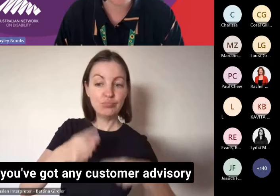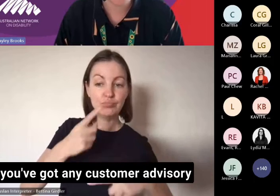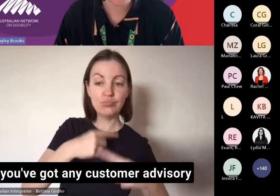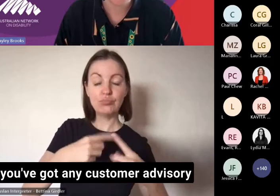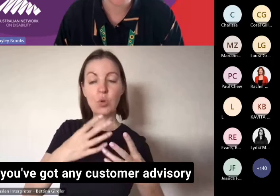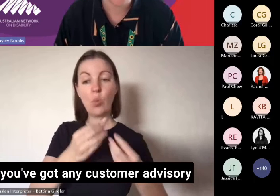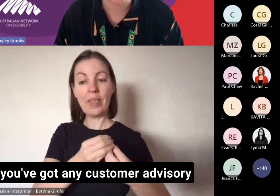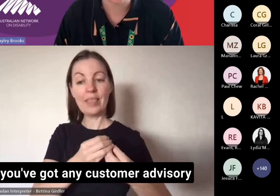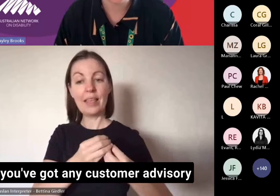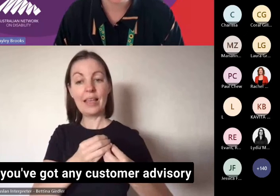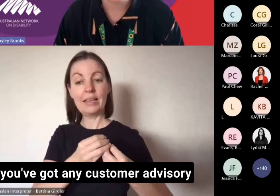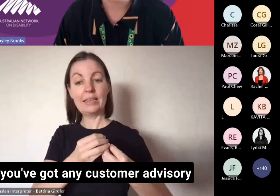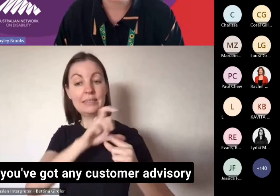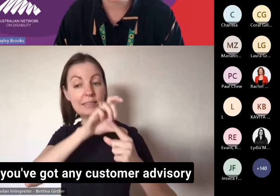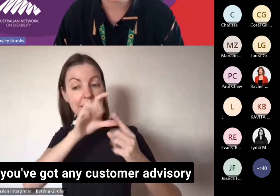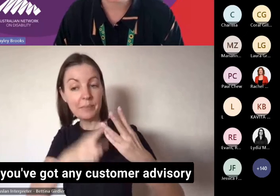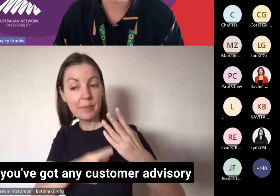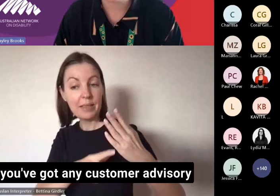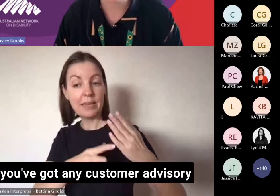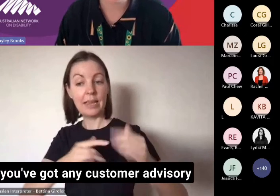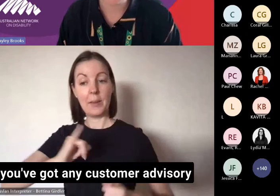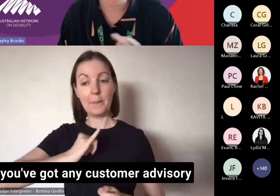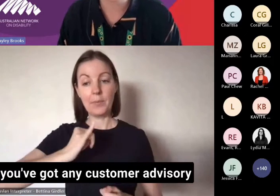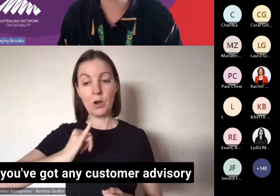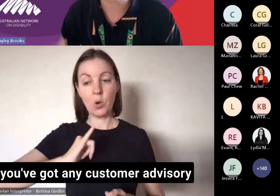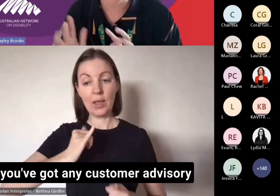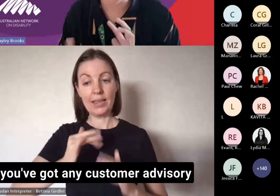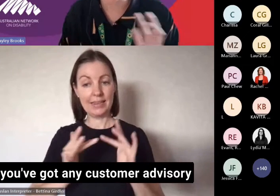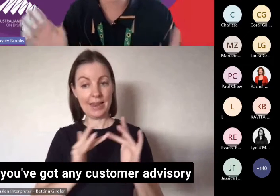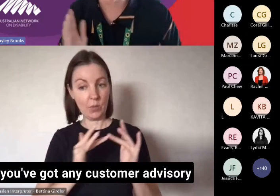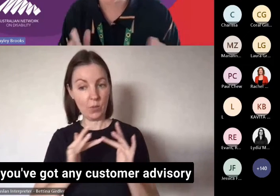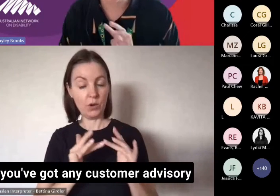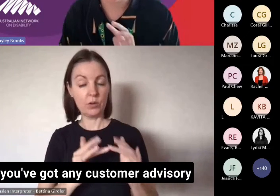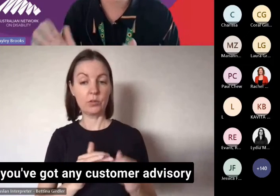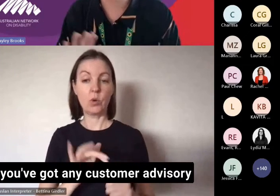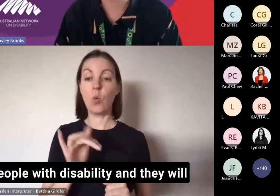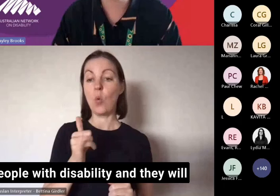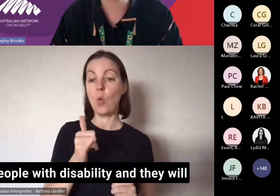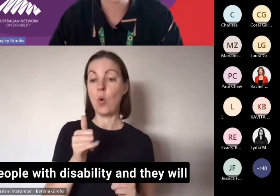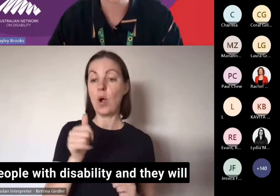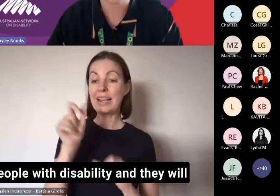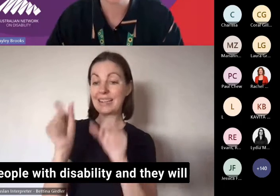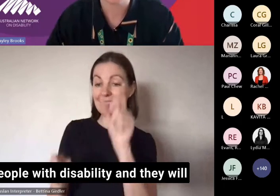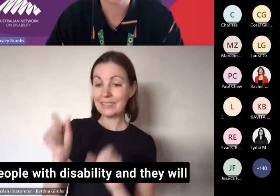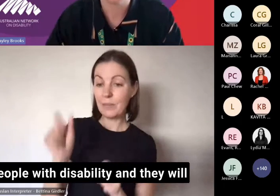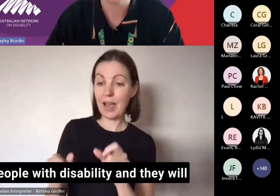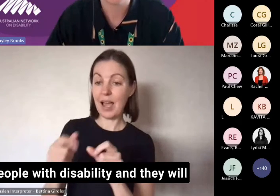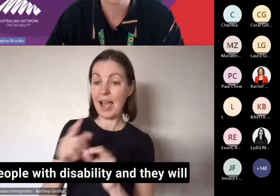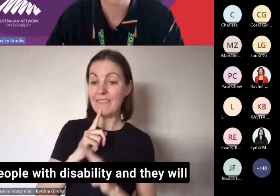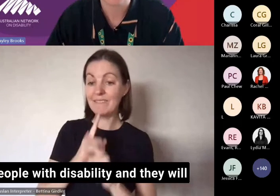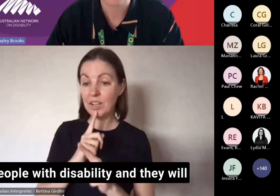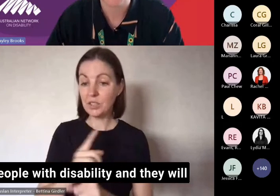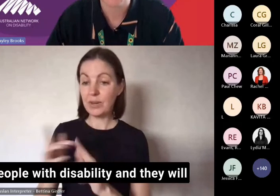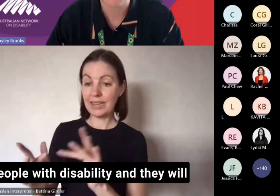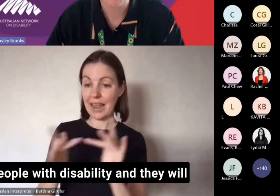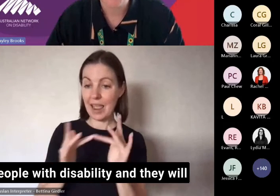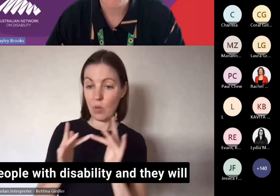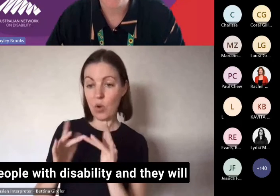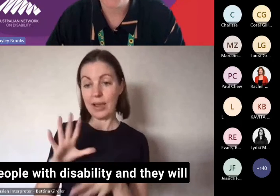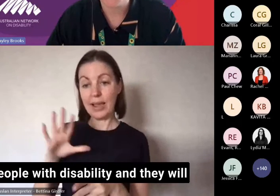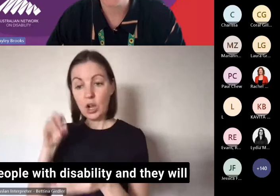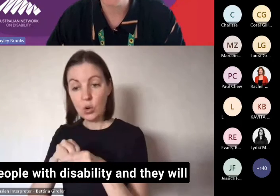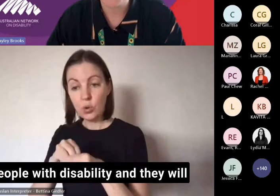employee networks, or if you've got any customer advisory networks that include people with